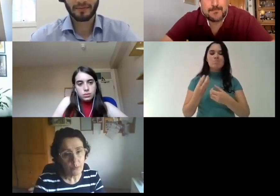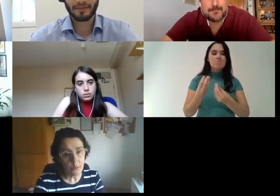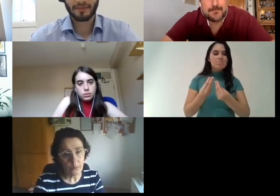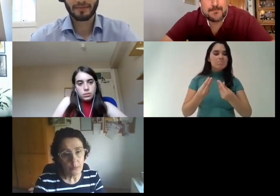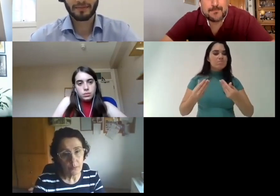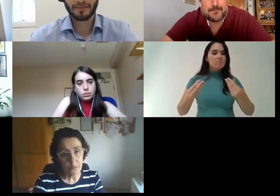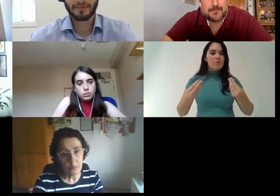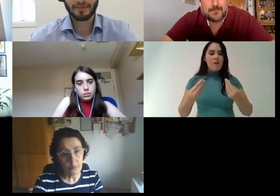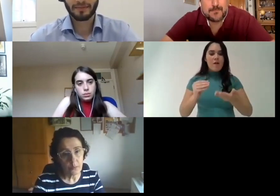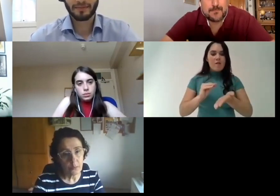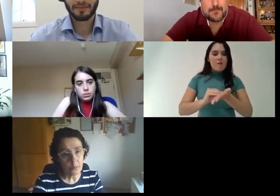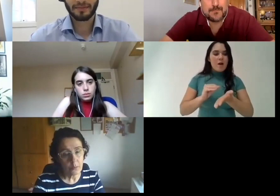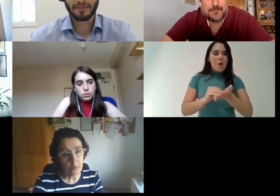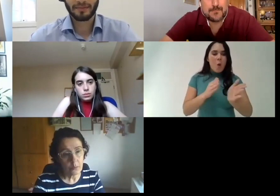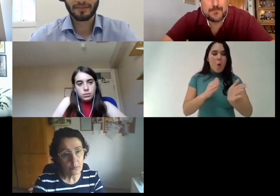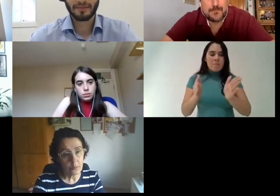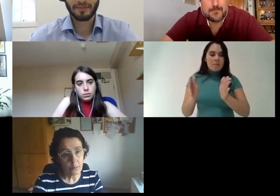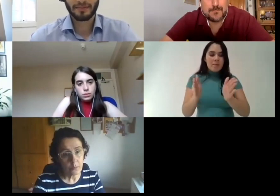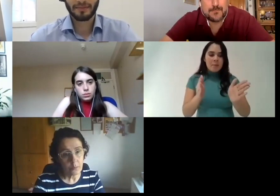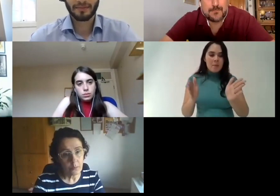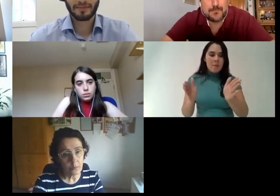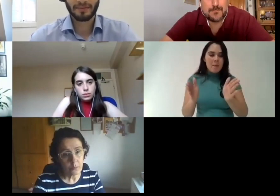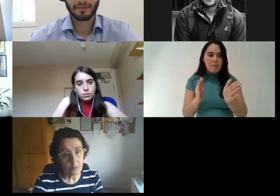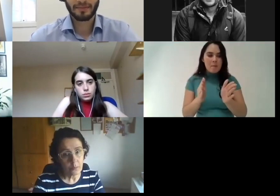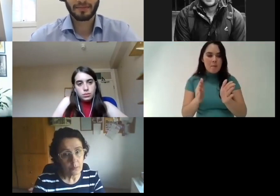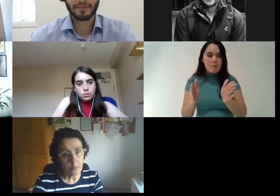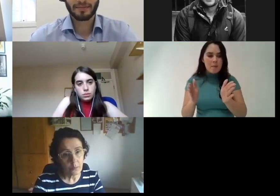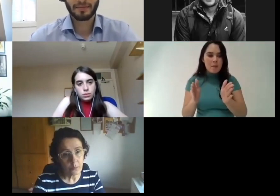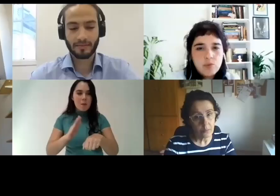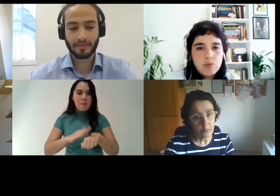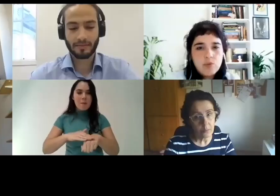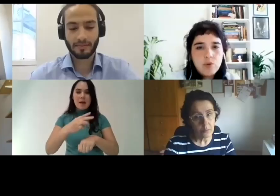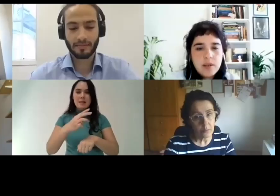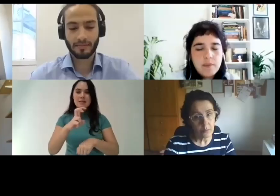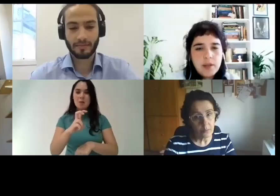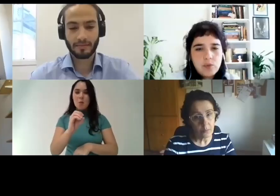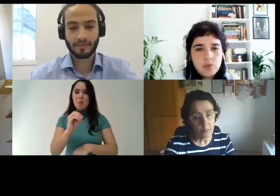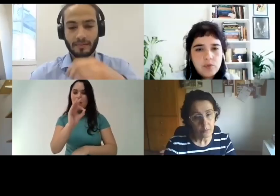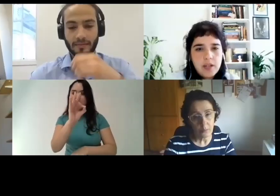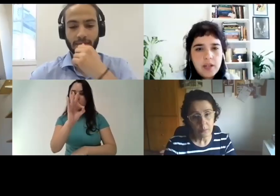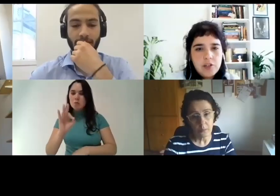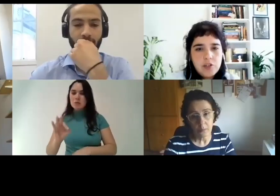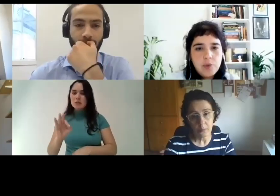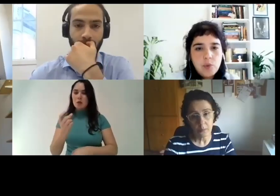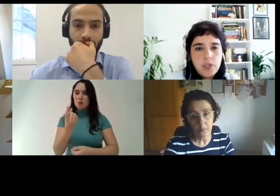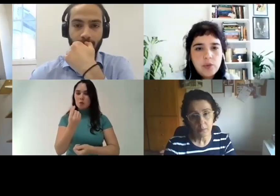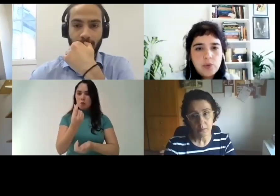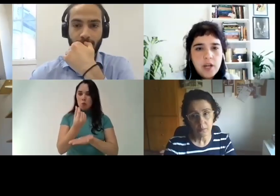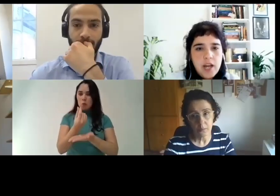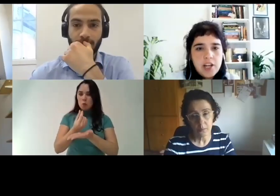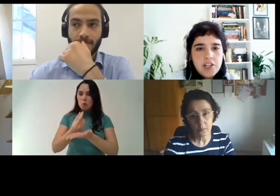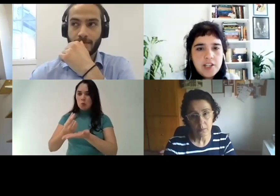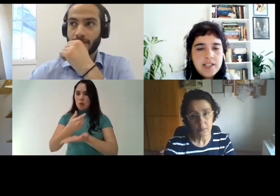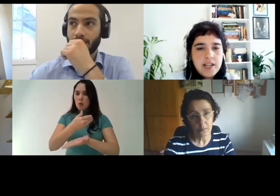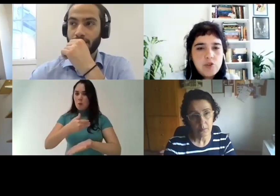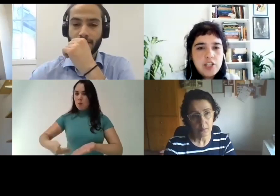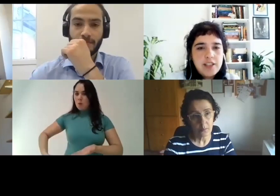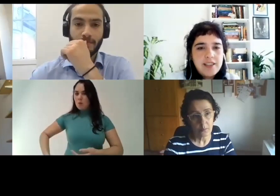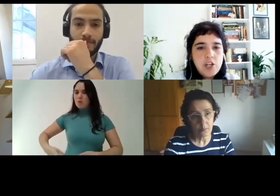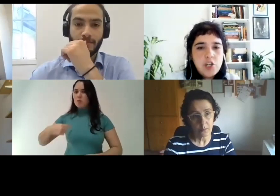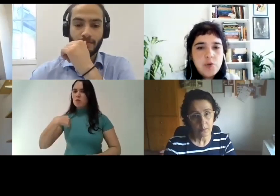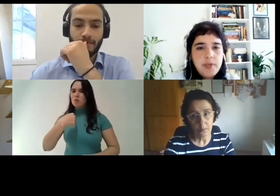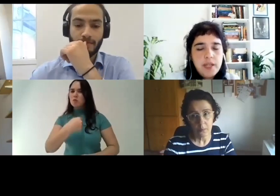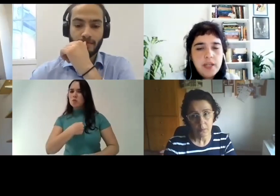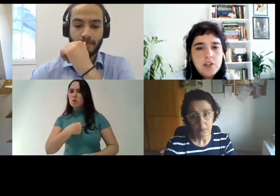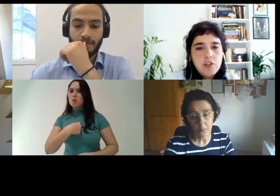financing agencies agency copy we have uh the agency with a